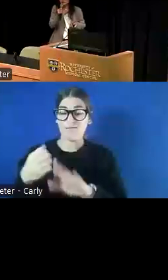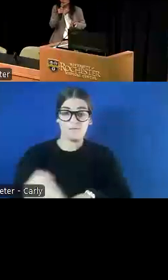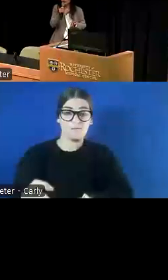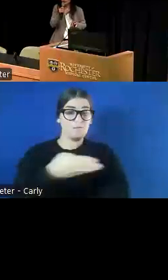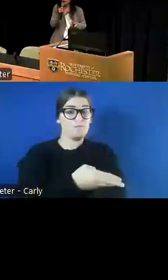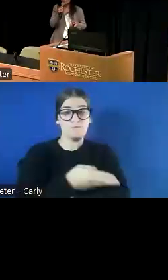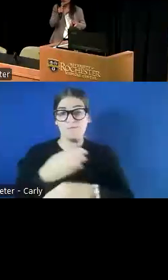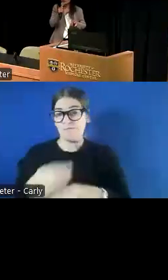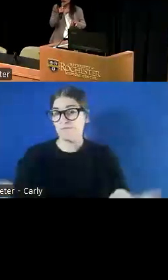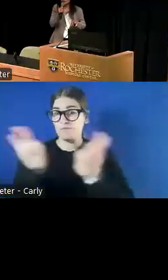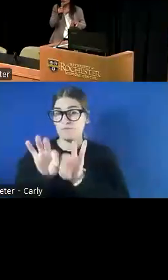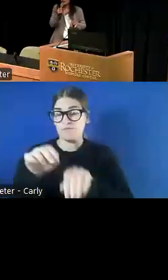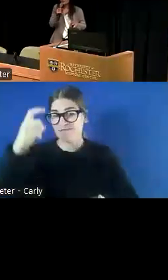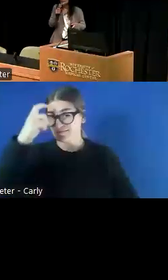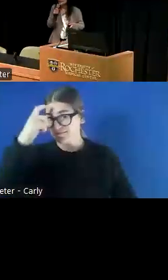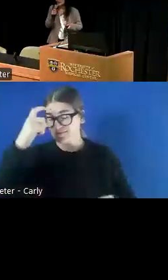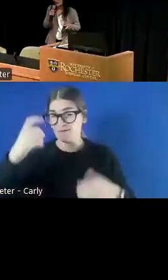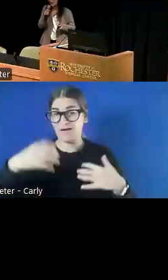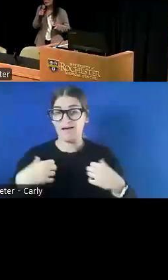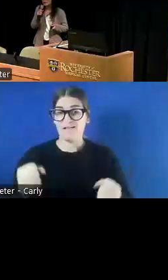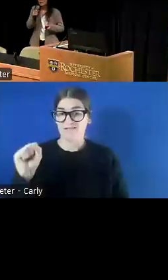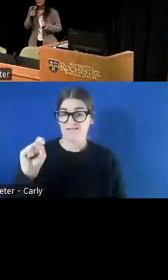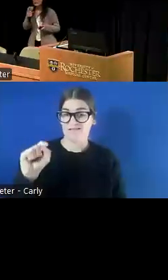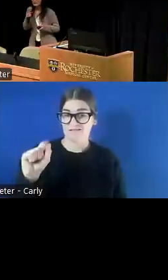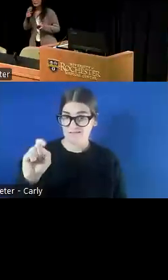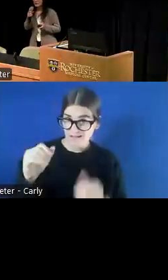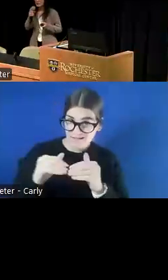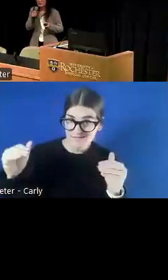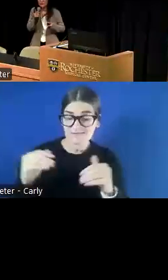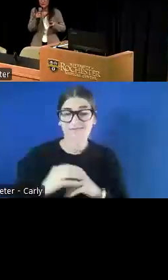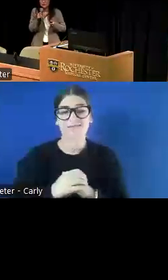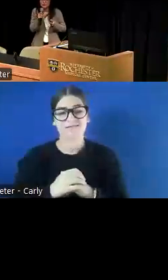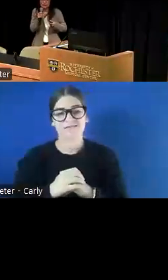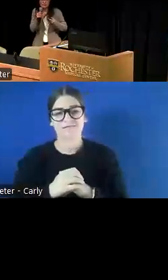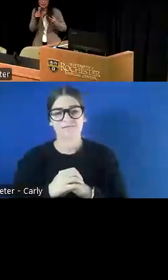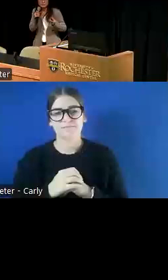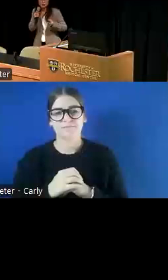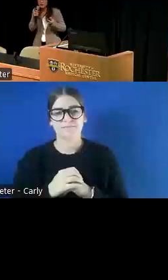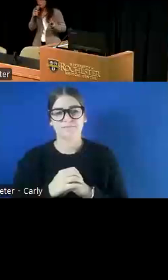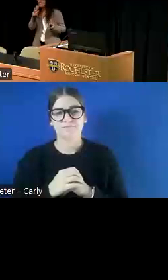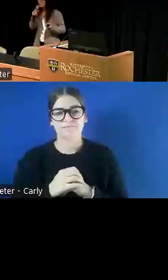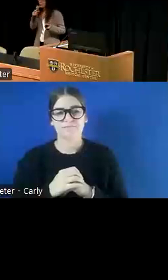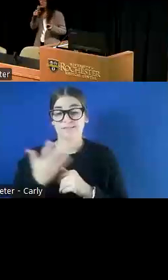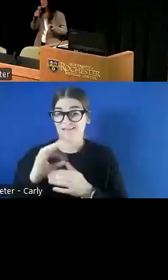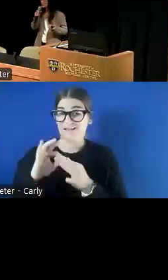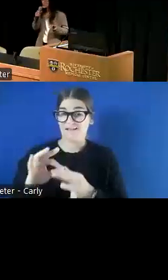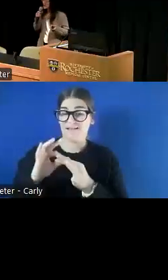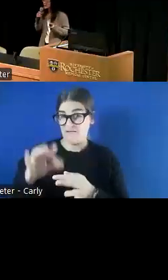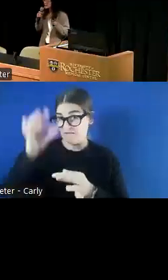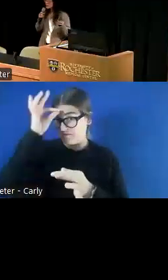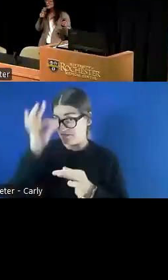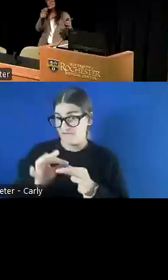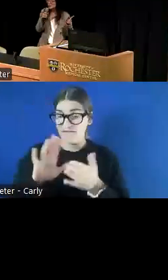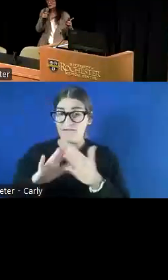these important mental health states, and if the connection with the faith community